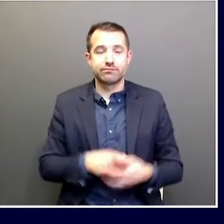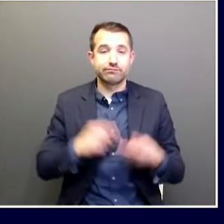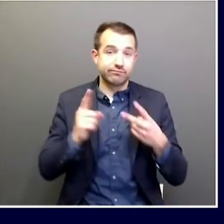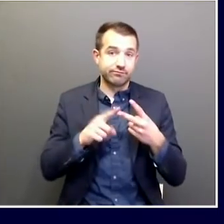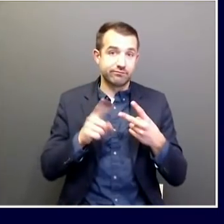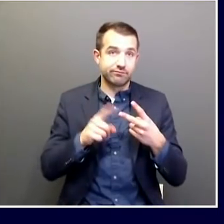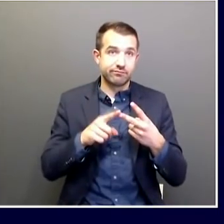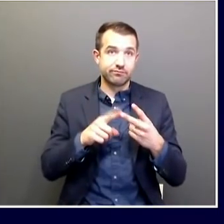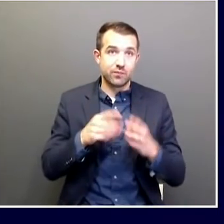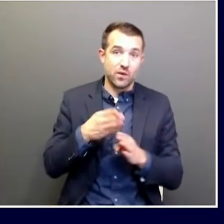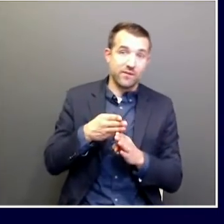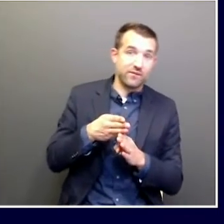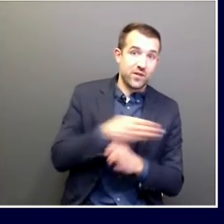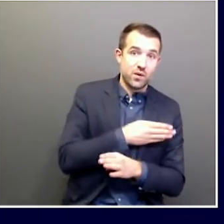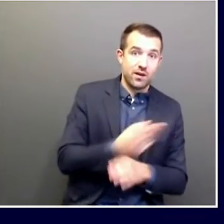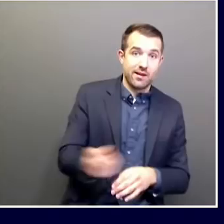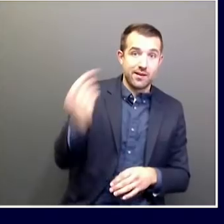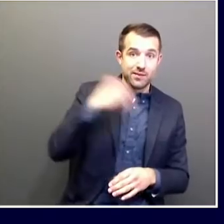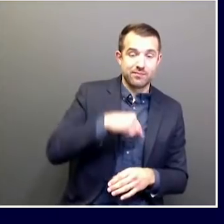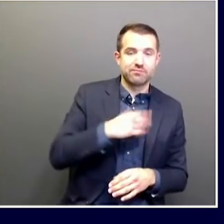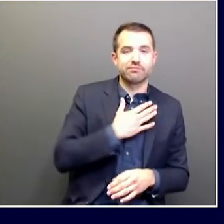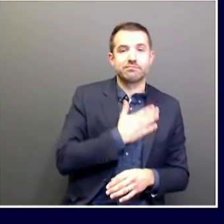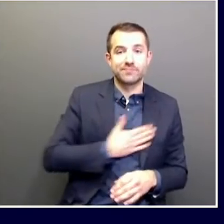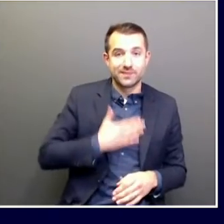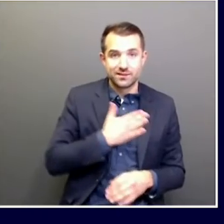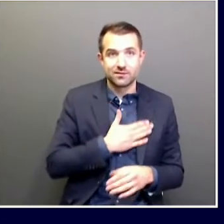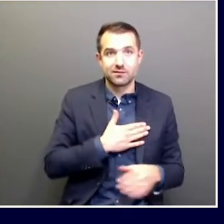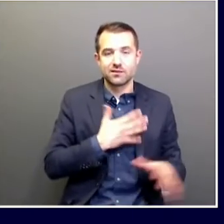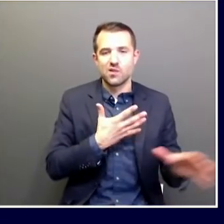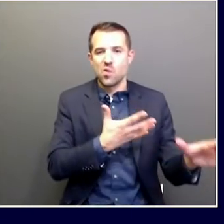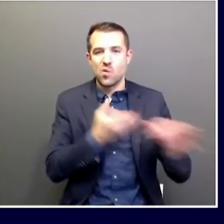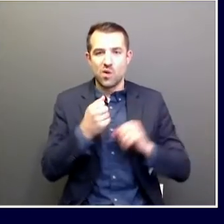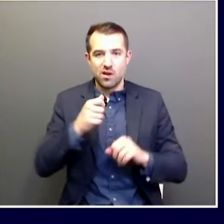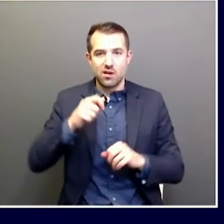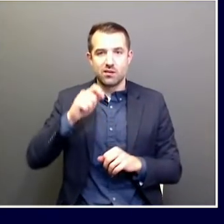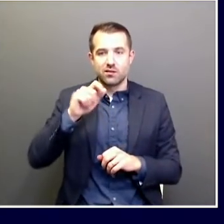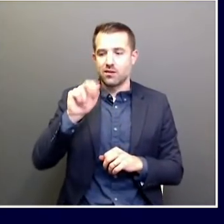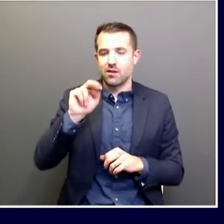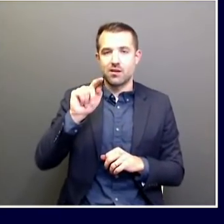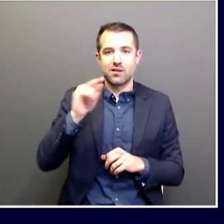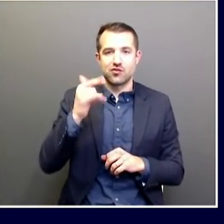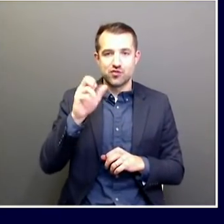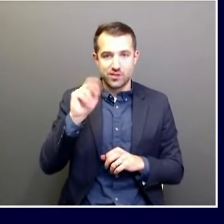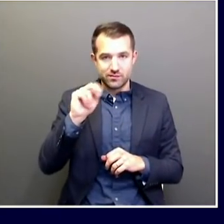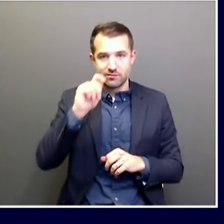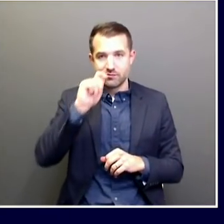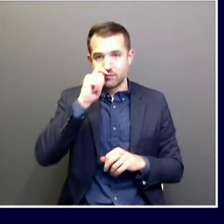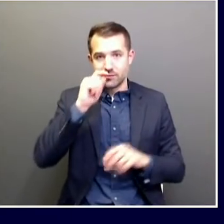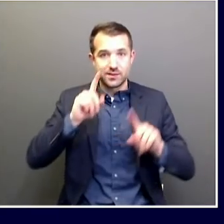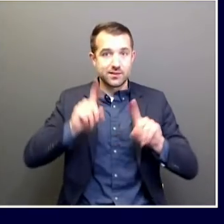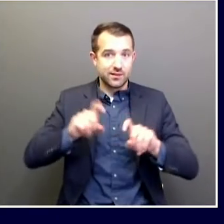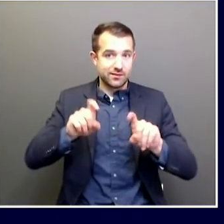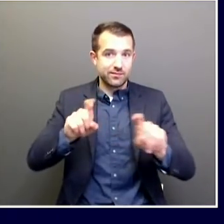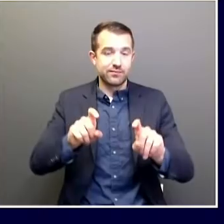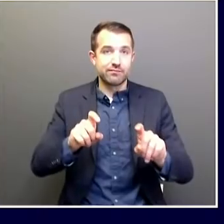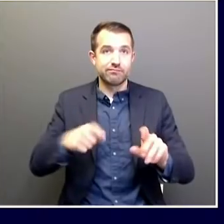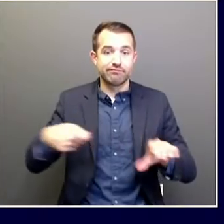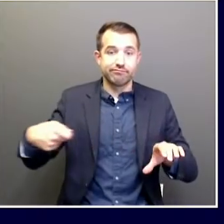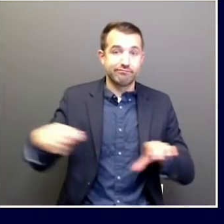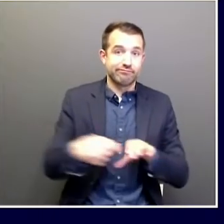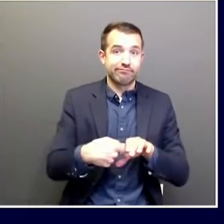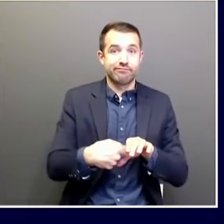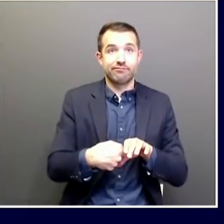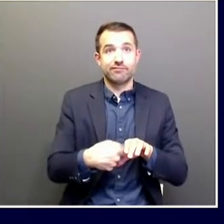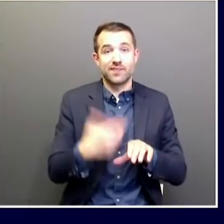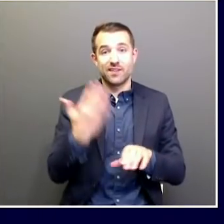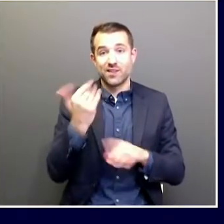rapid antigen tests can deliver a result within 15 minutes and are quite reliable for this purpose, so long as they're done right